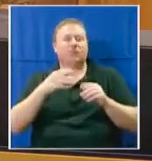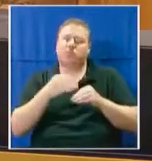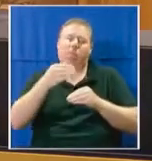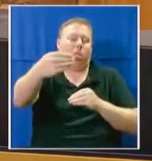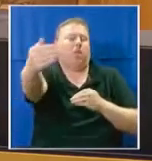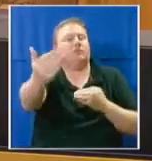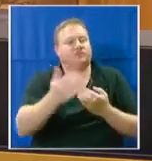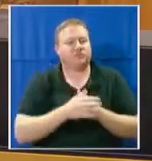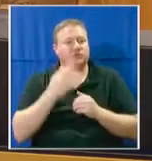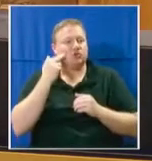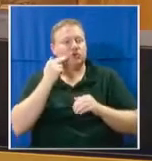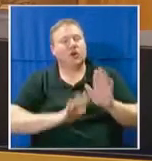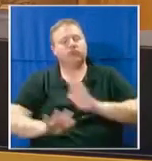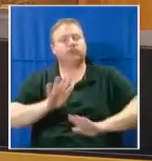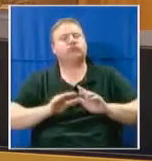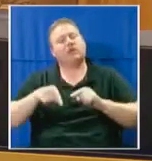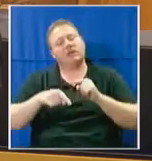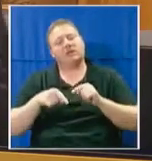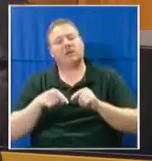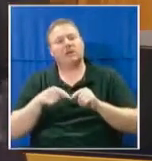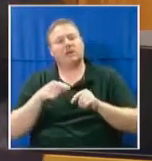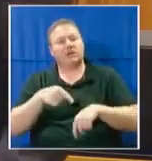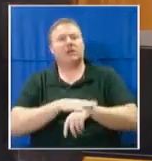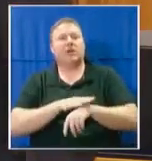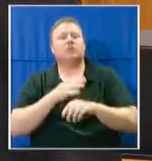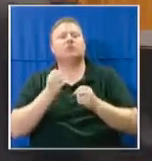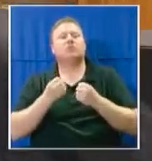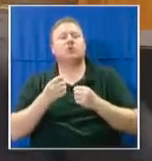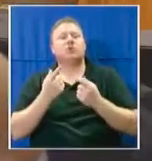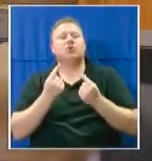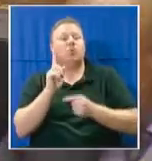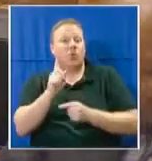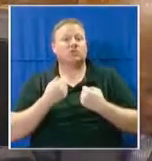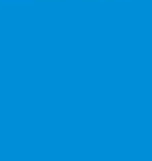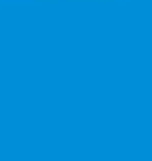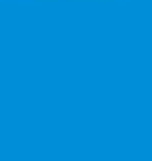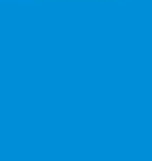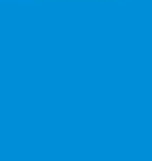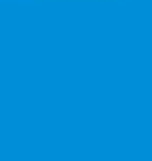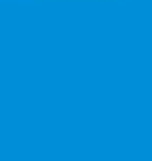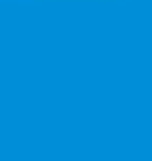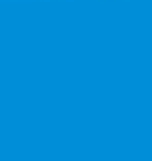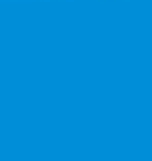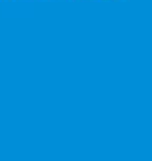avoid this time around. And starting early is important. Thank you.